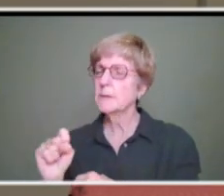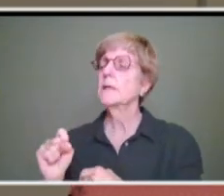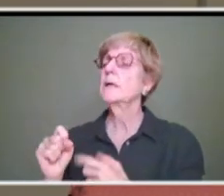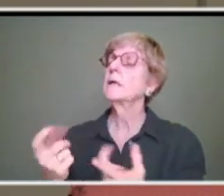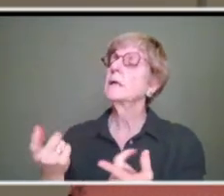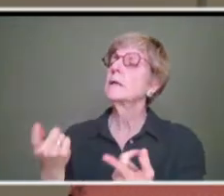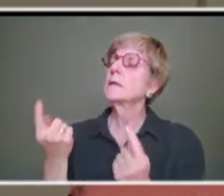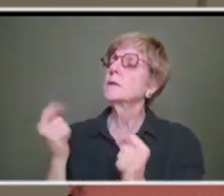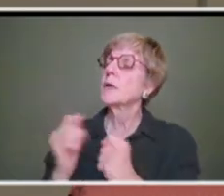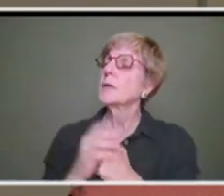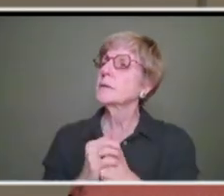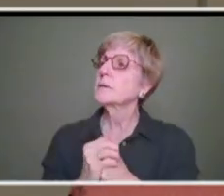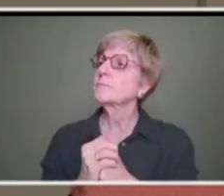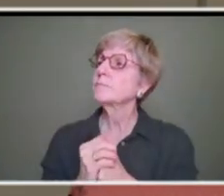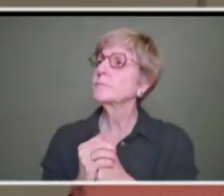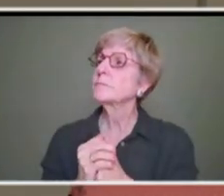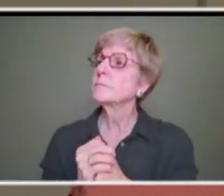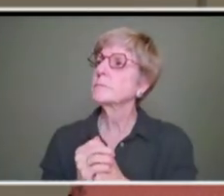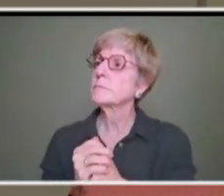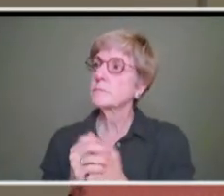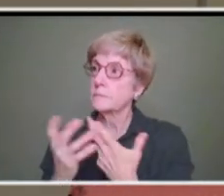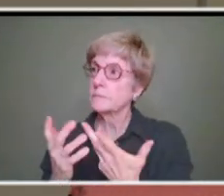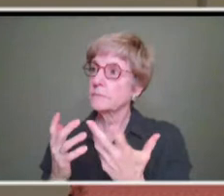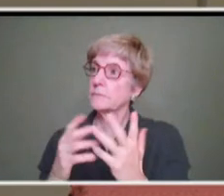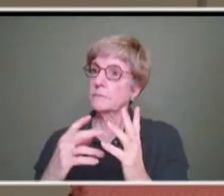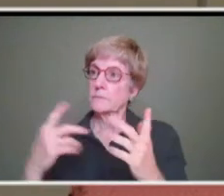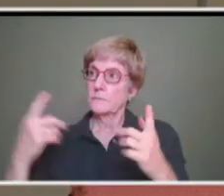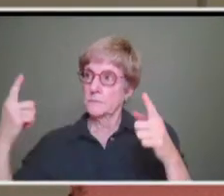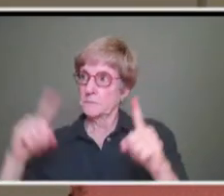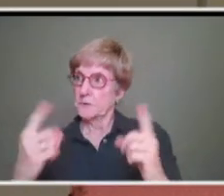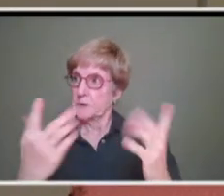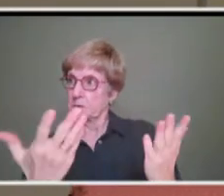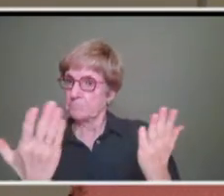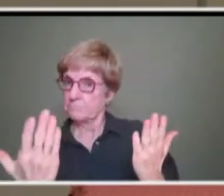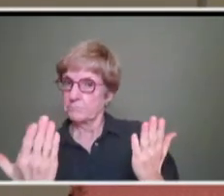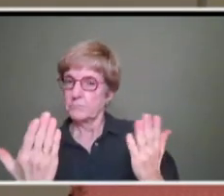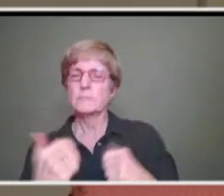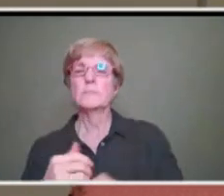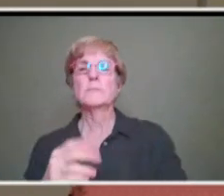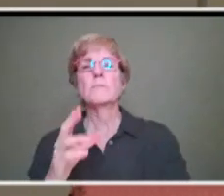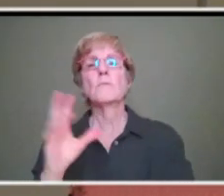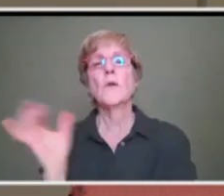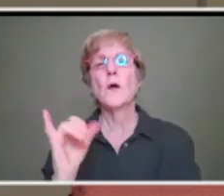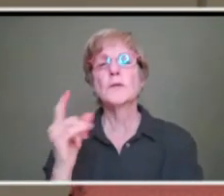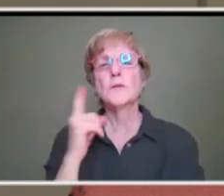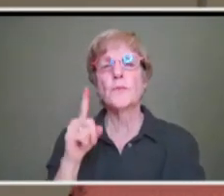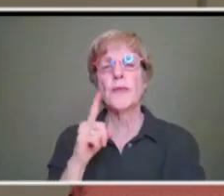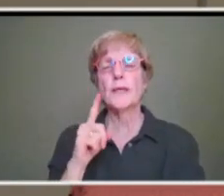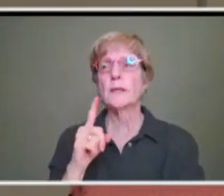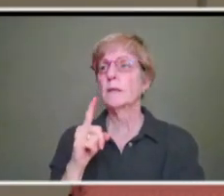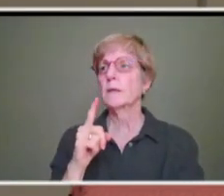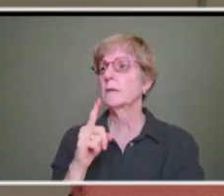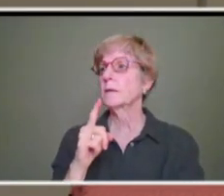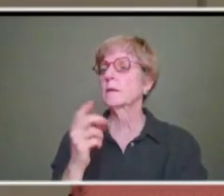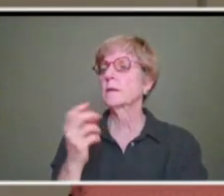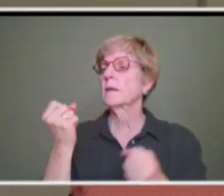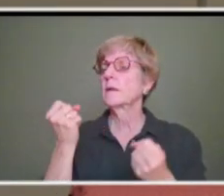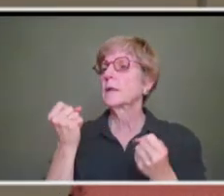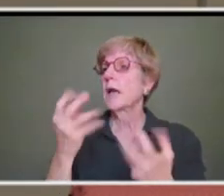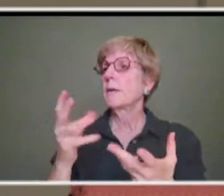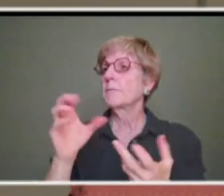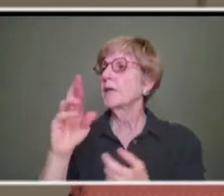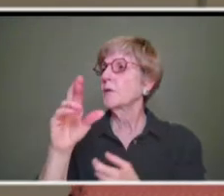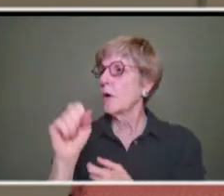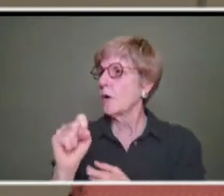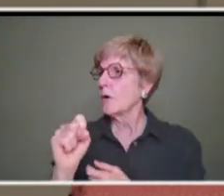to get us on the same page of what we're looking at but I'm also looking at the vehicle trip generation so every time we